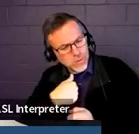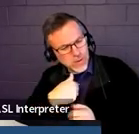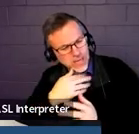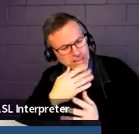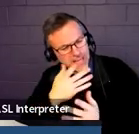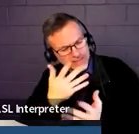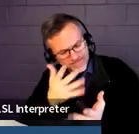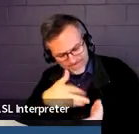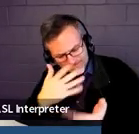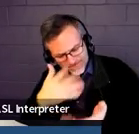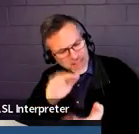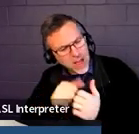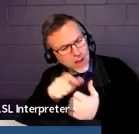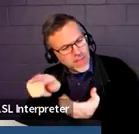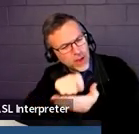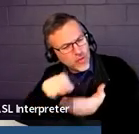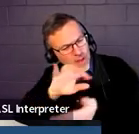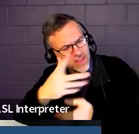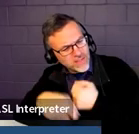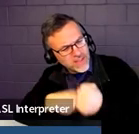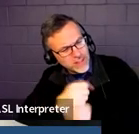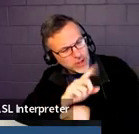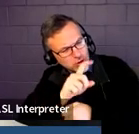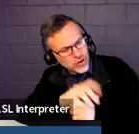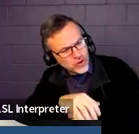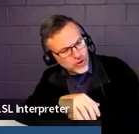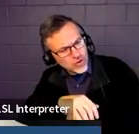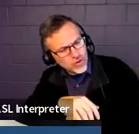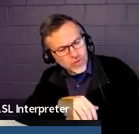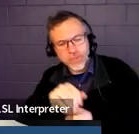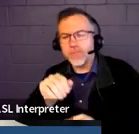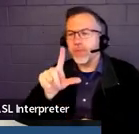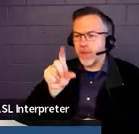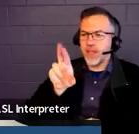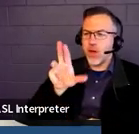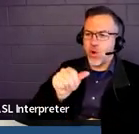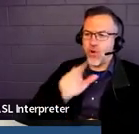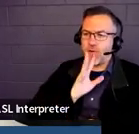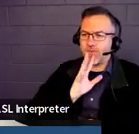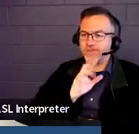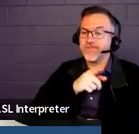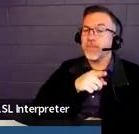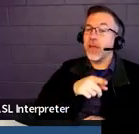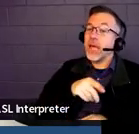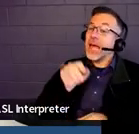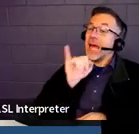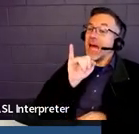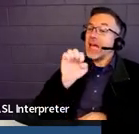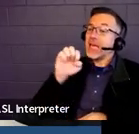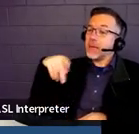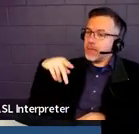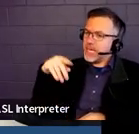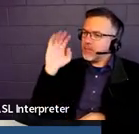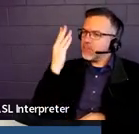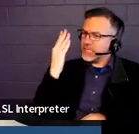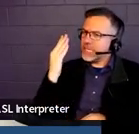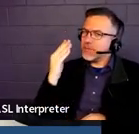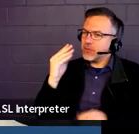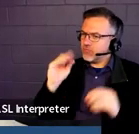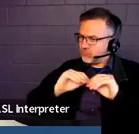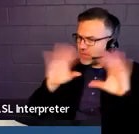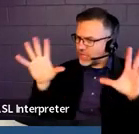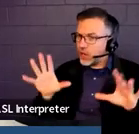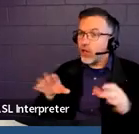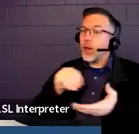the way that they'd write the fifth year? So what we're seeing in IEPs that seems to work out really well is doing it